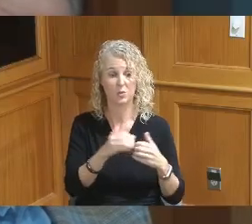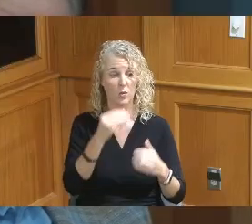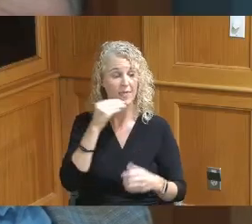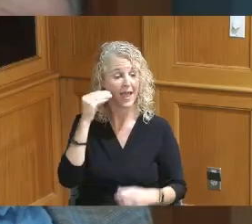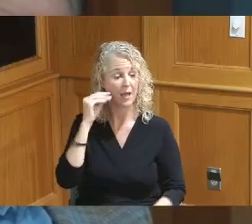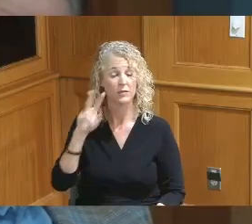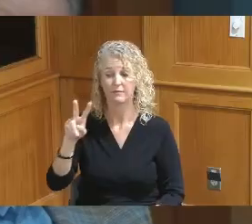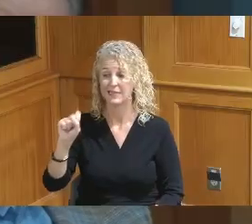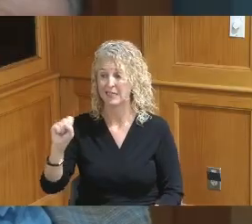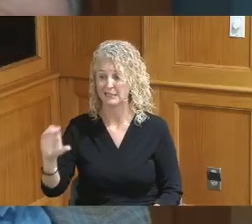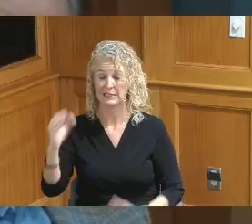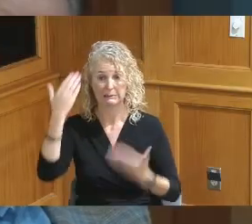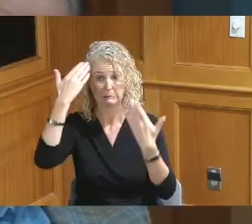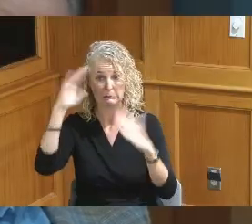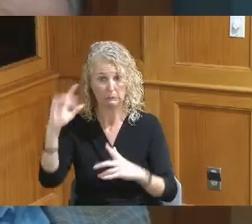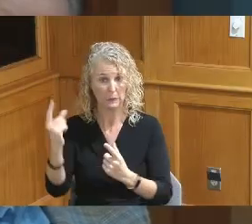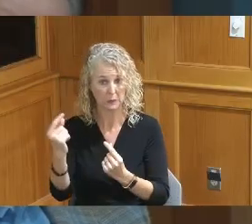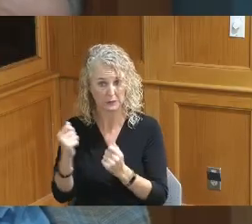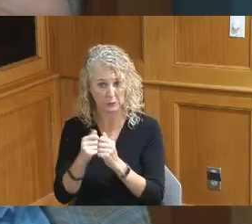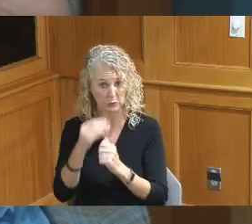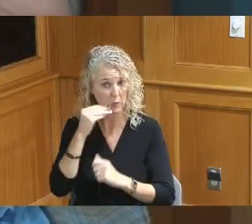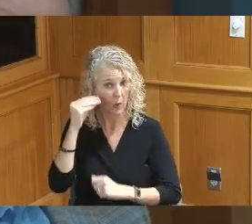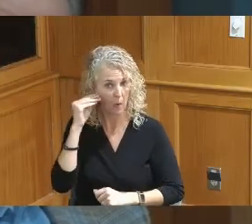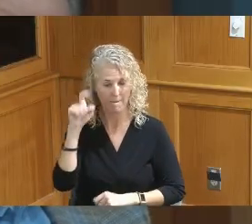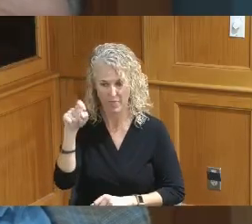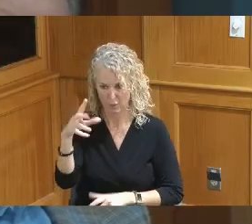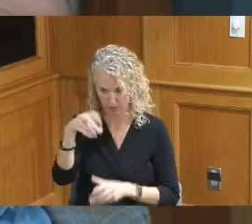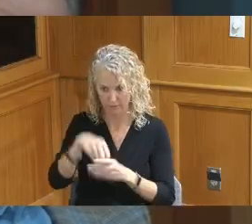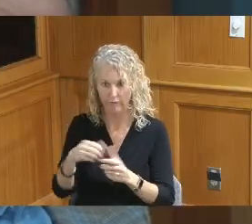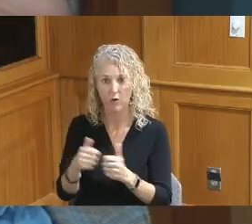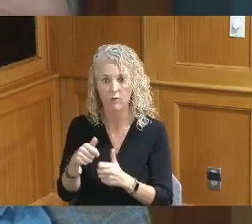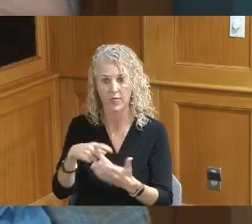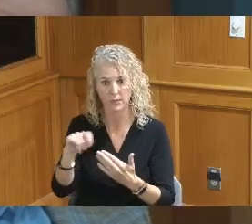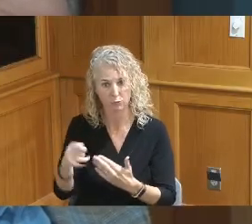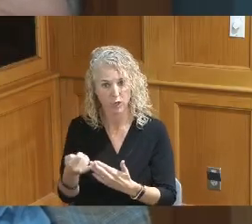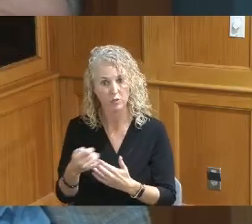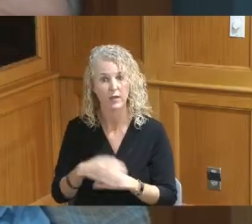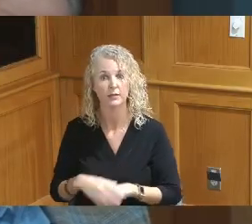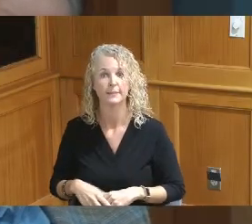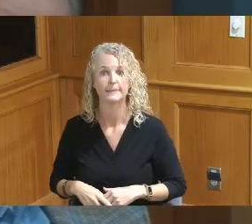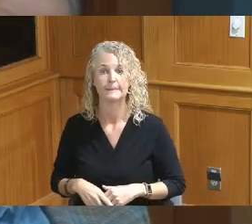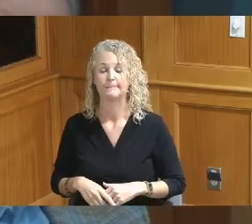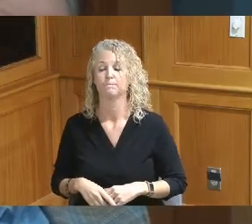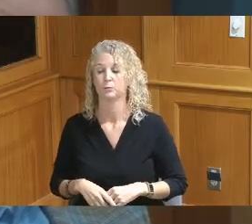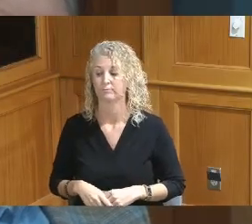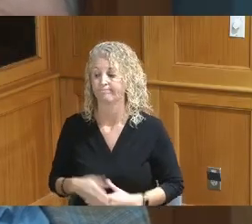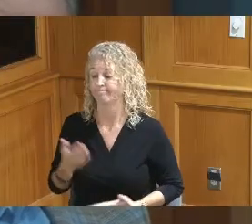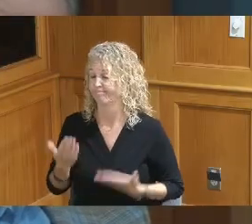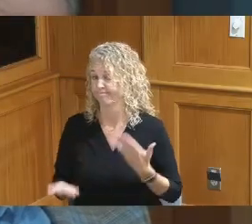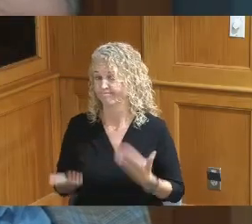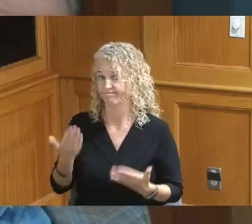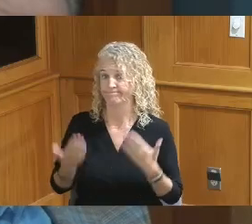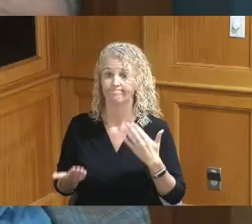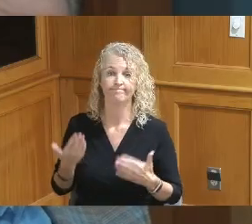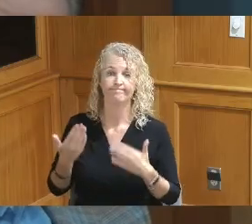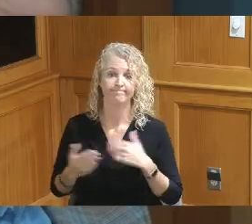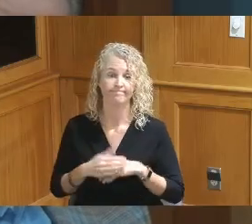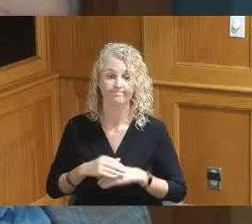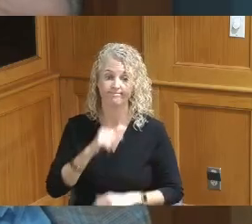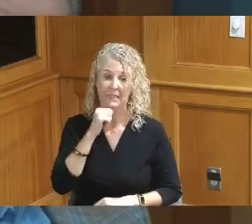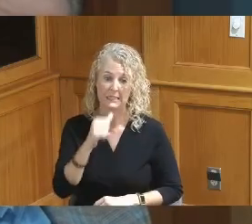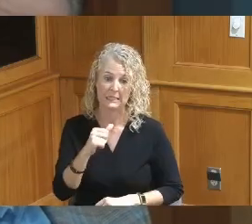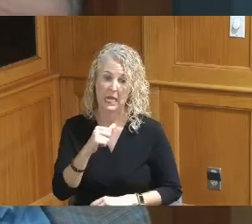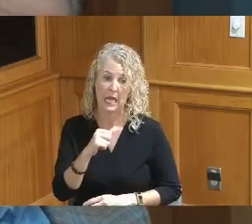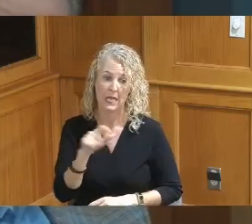VSC, I don't know, they should definitely be connected. and maybe it's not